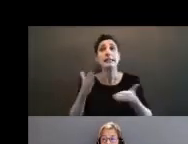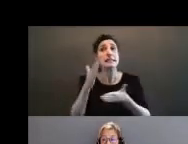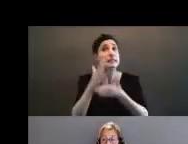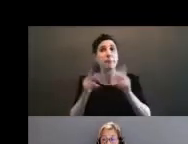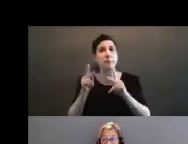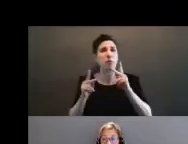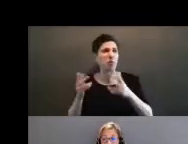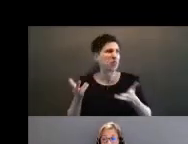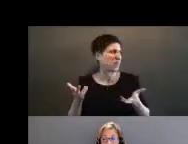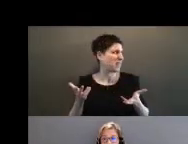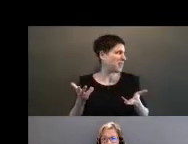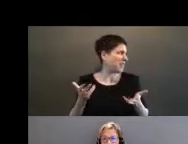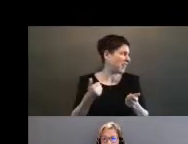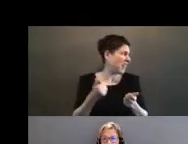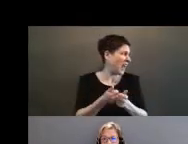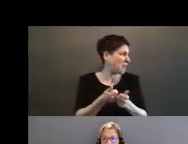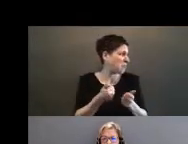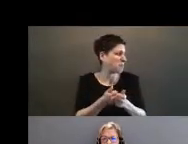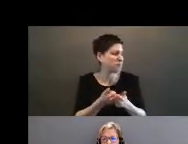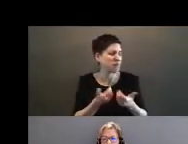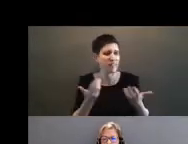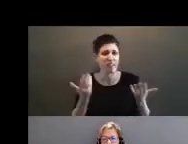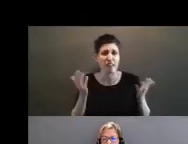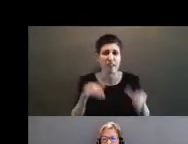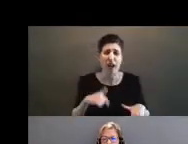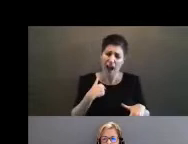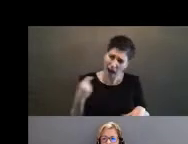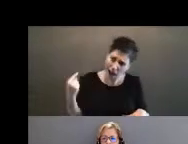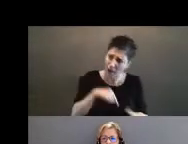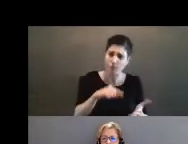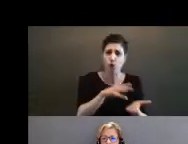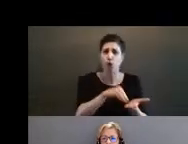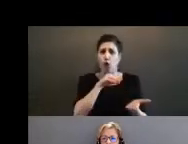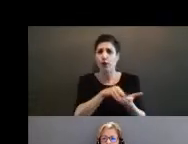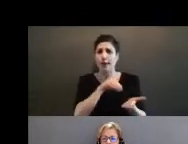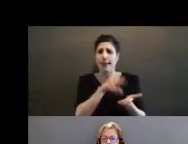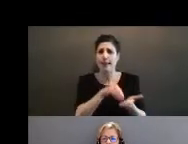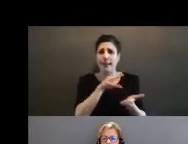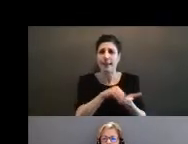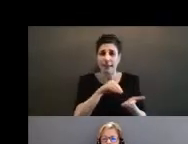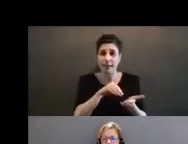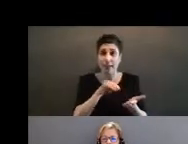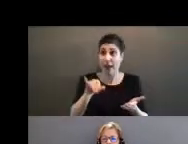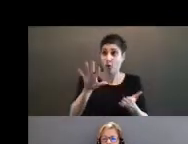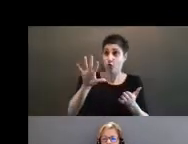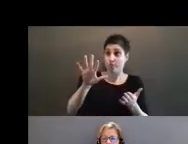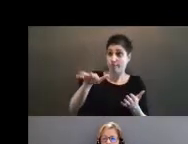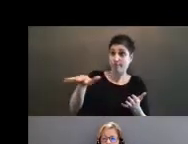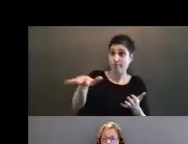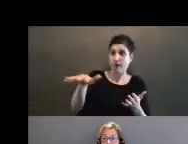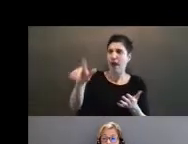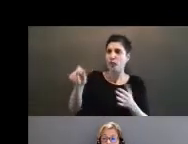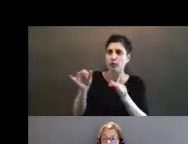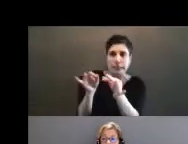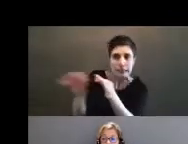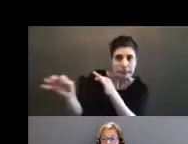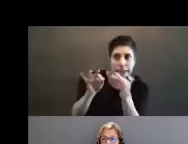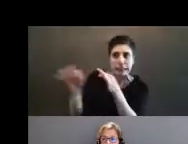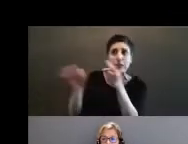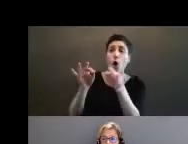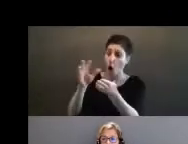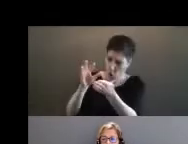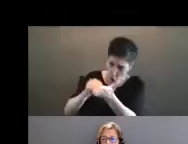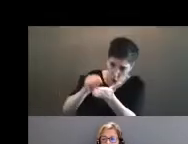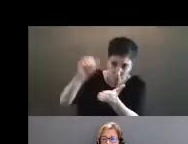don't want to take a break from learning, I'm here to learn, we really need to provide them with that foundation, that understanding of